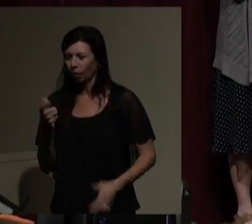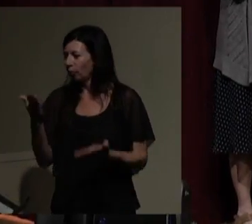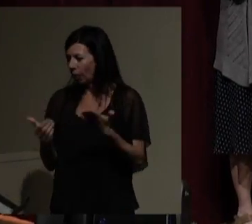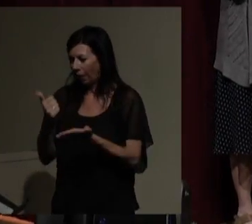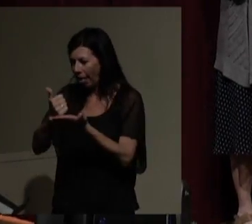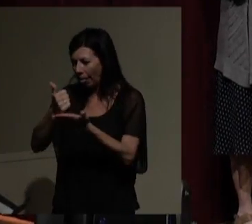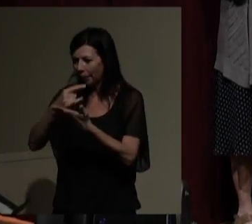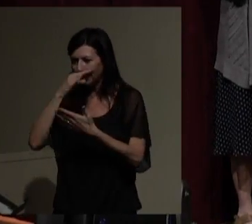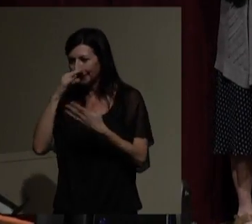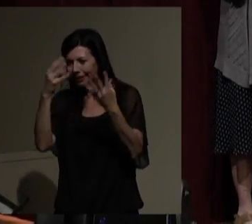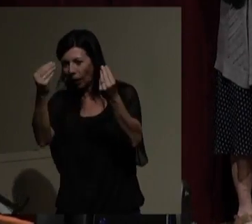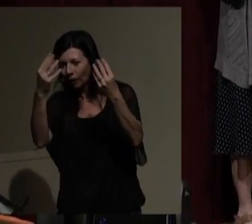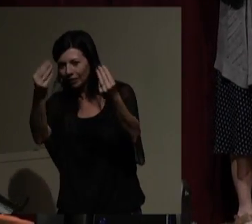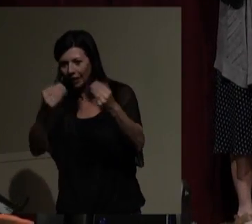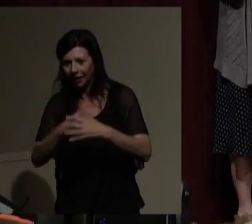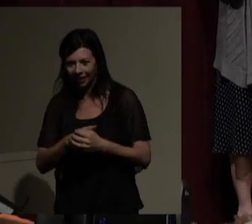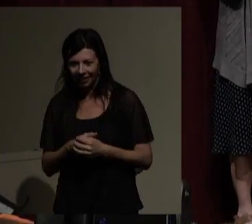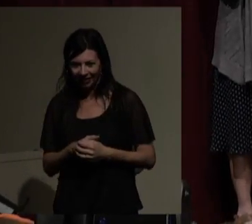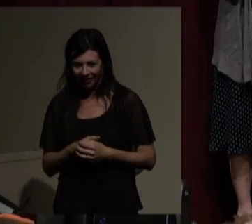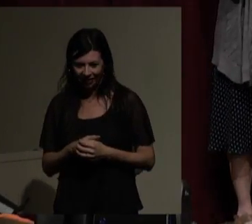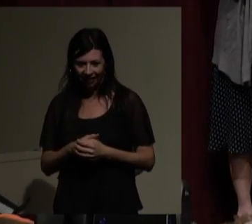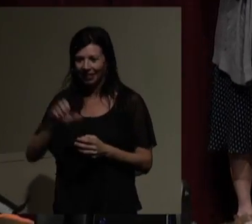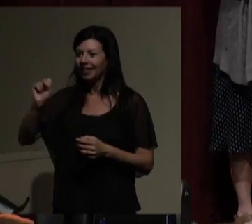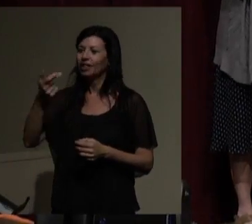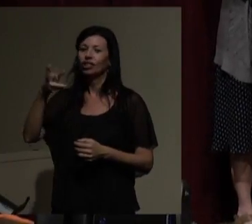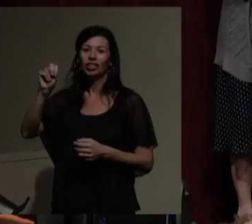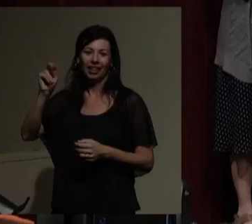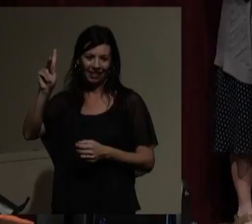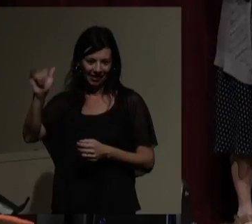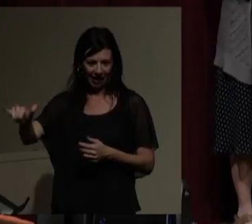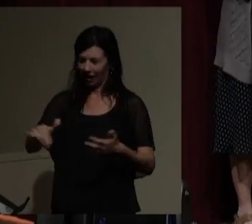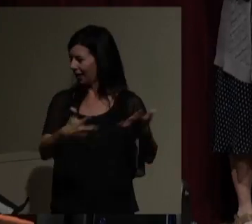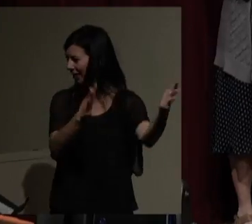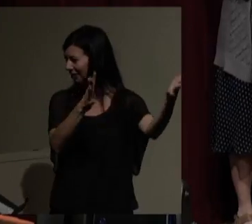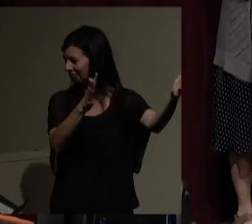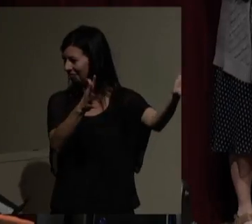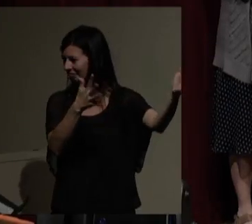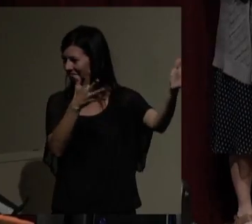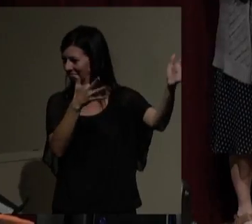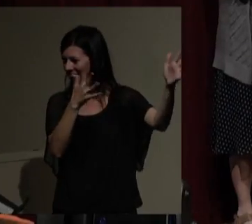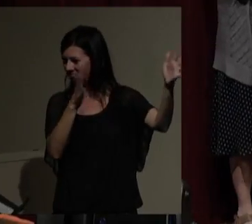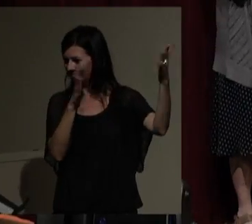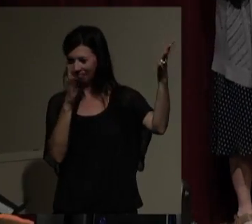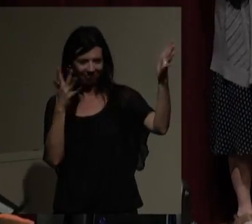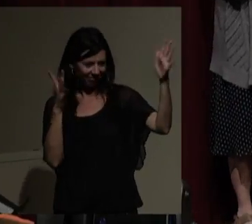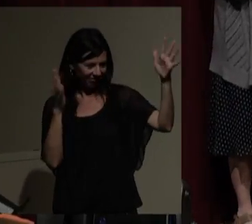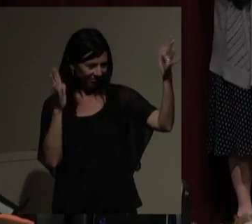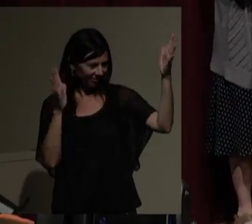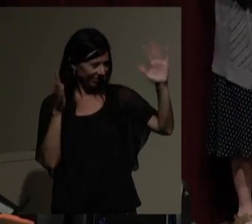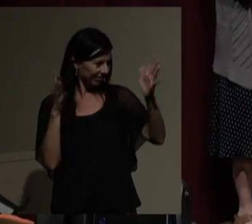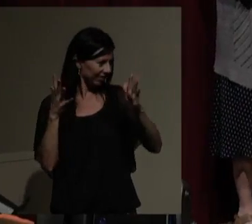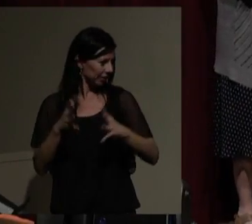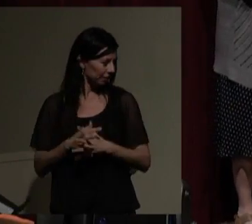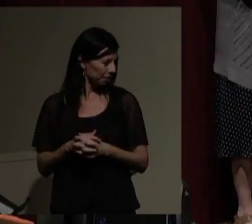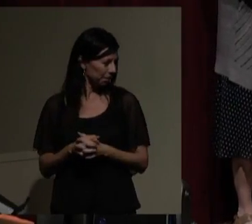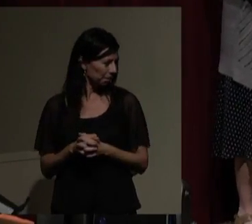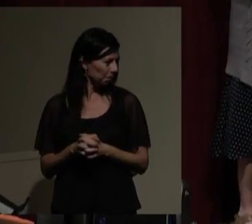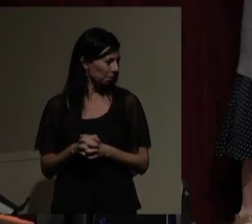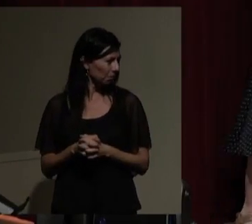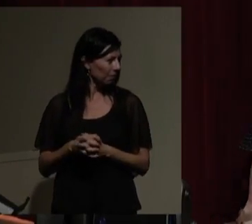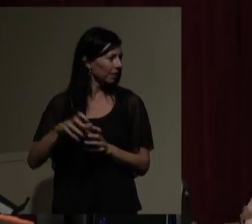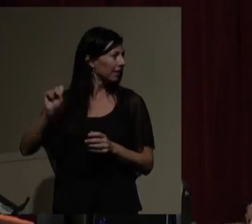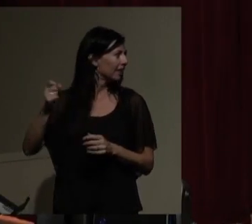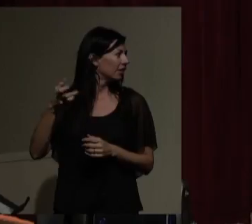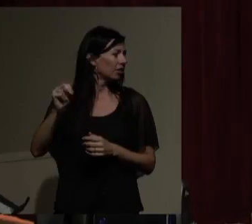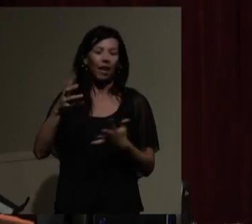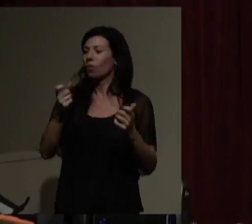kids outside. Sharon Kay! Sharon, I